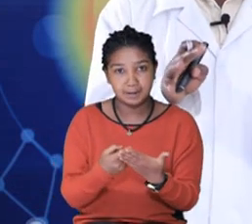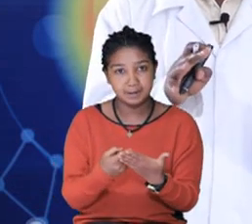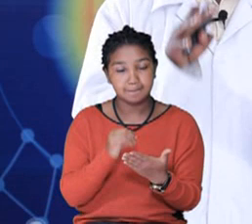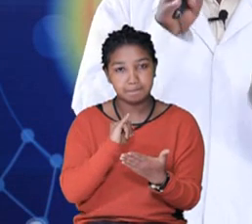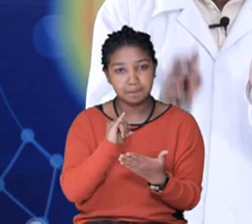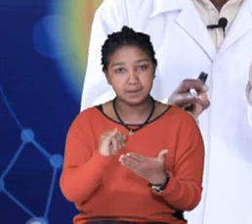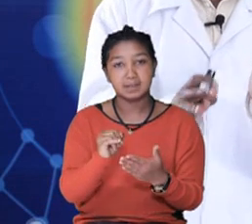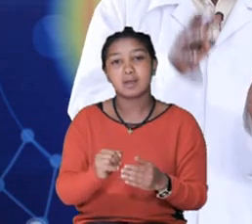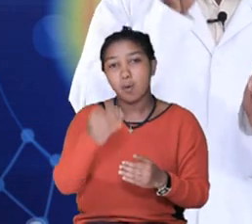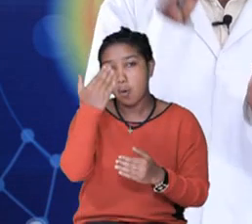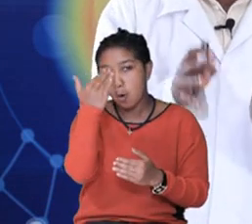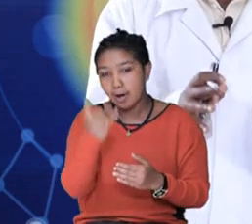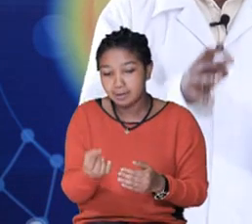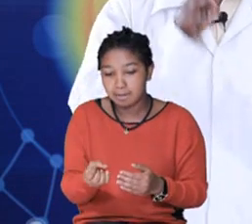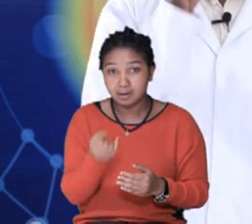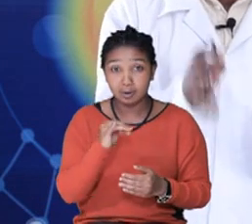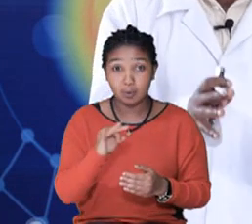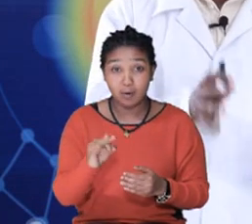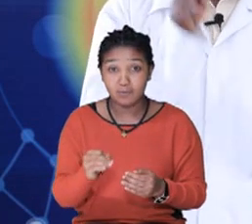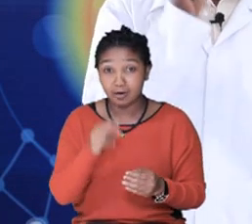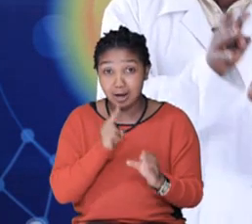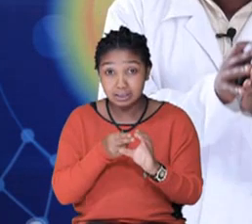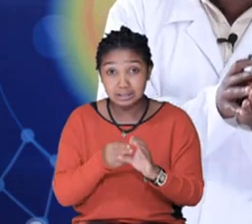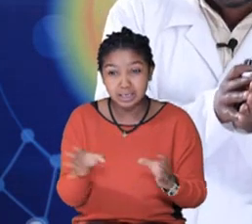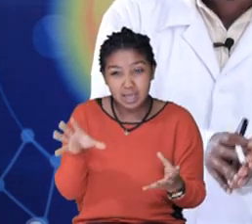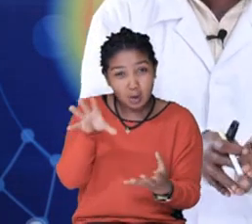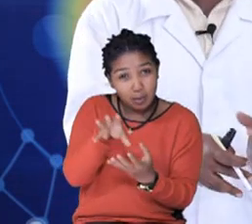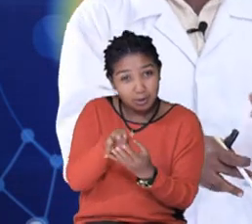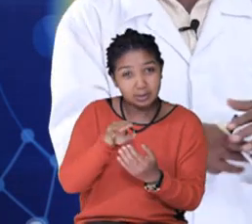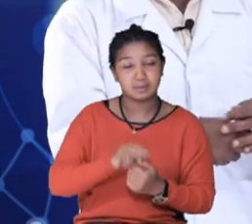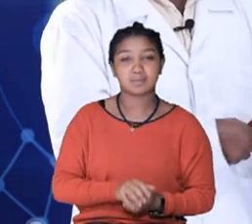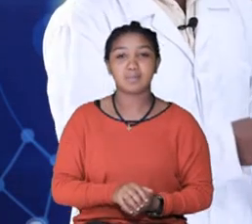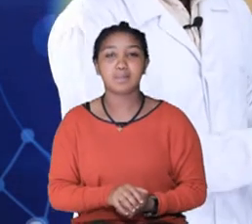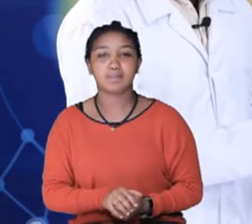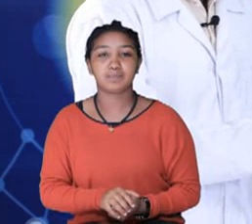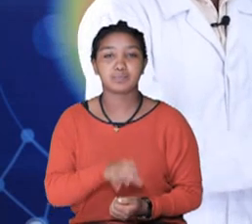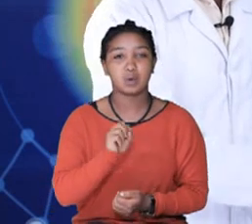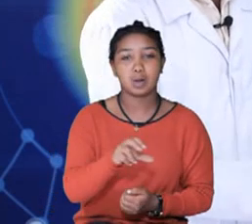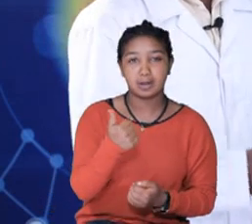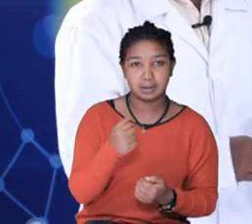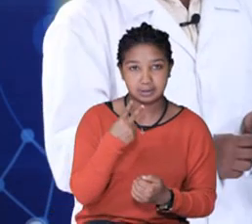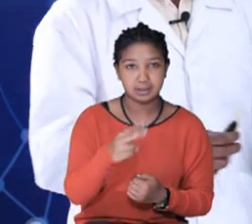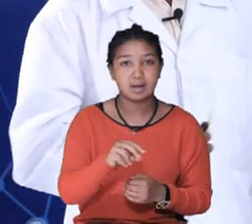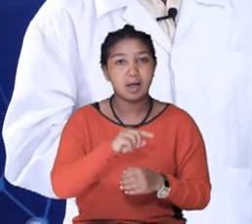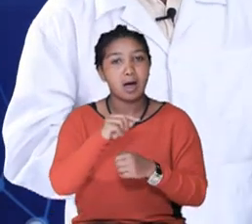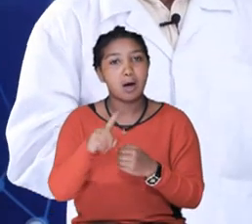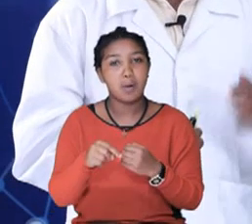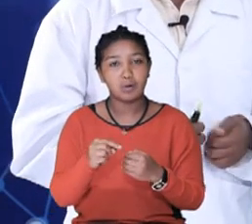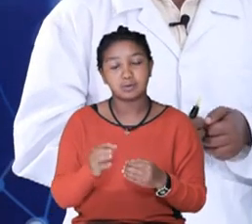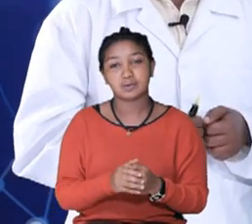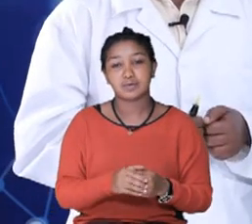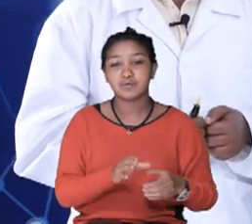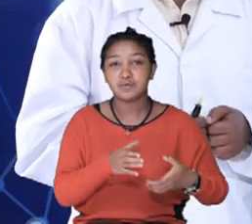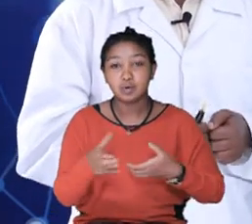This is why the particle of gas is compressible. Okay, let us see about fluid